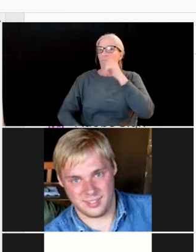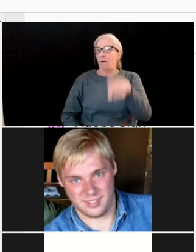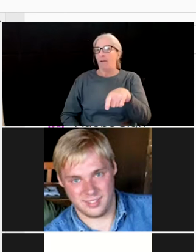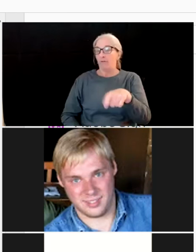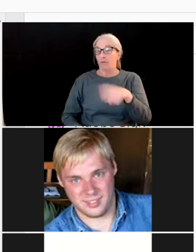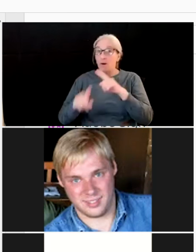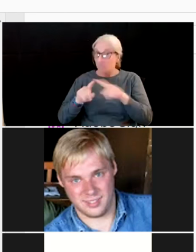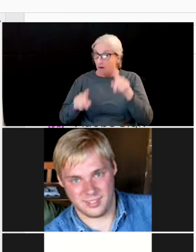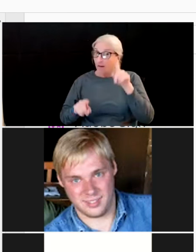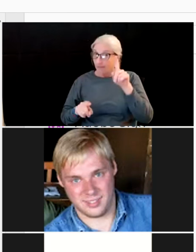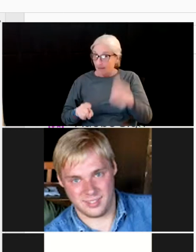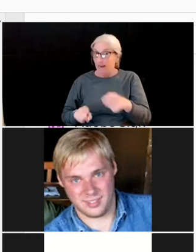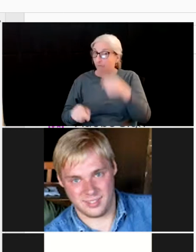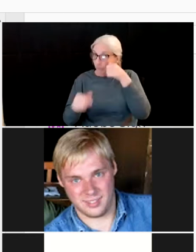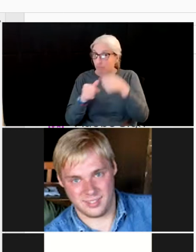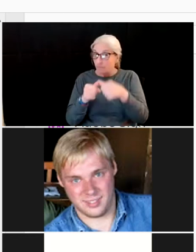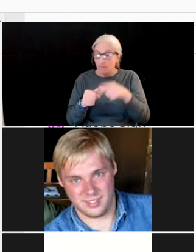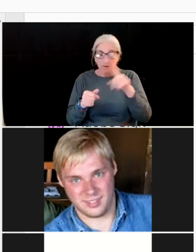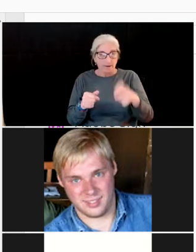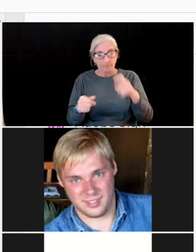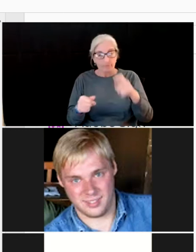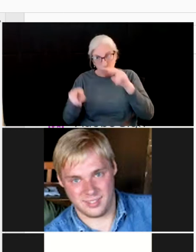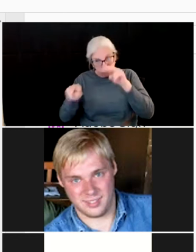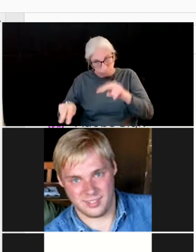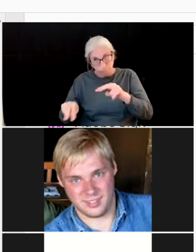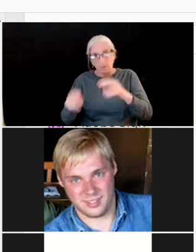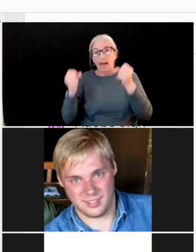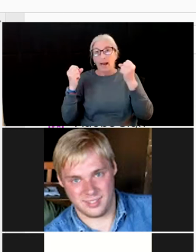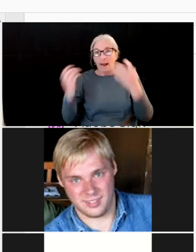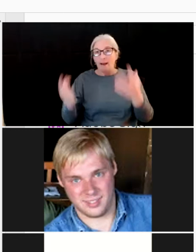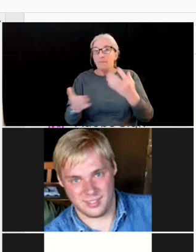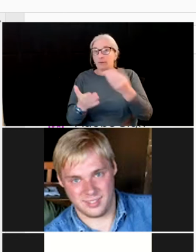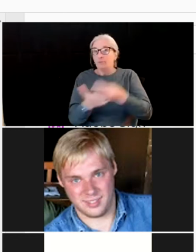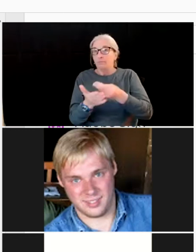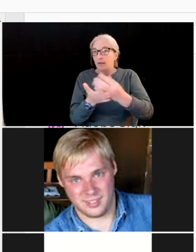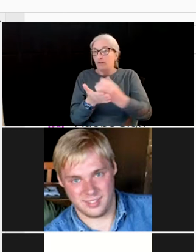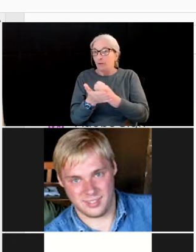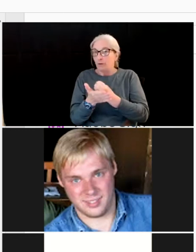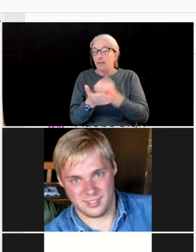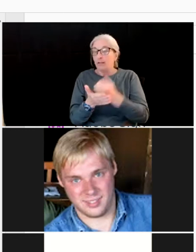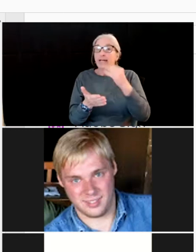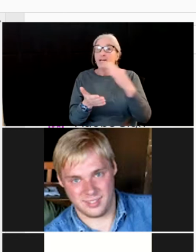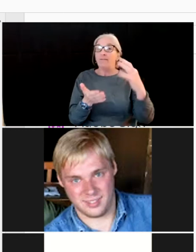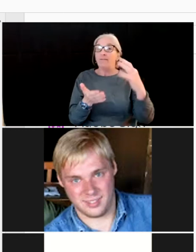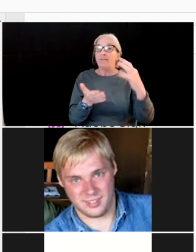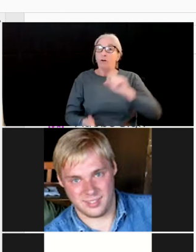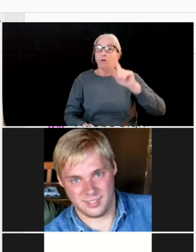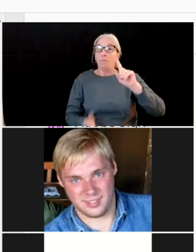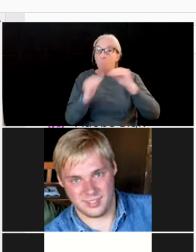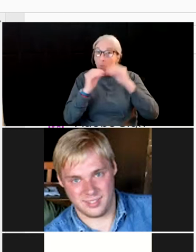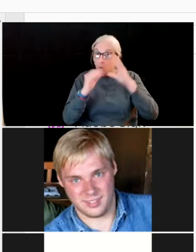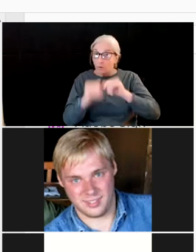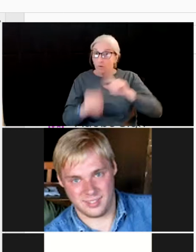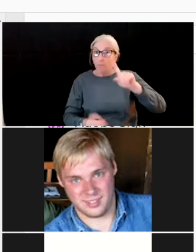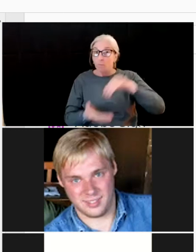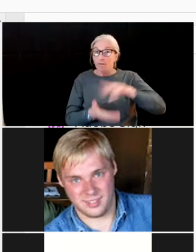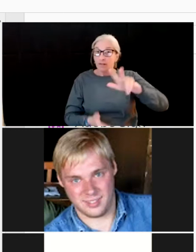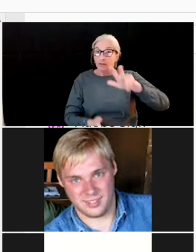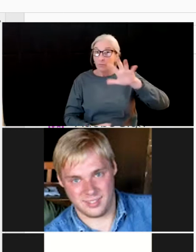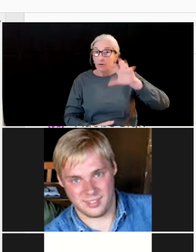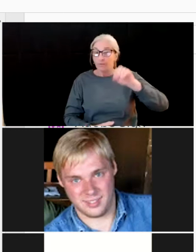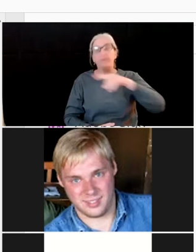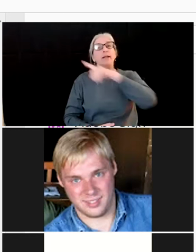much they're earning. And if their earnings change above that SGA, above that 1350, then they would have to start reporting